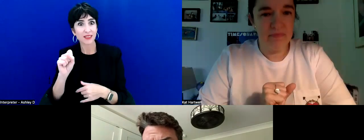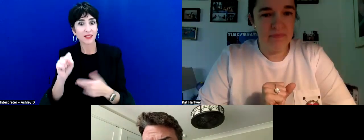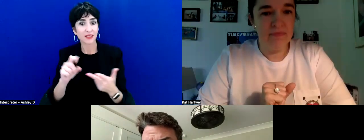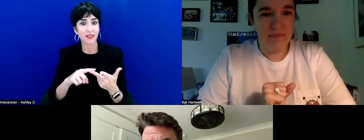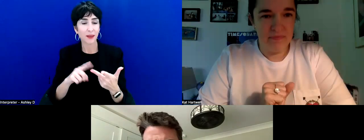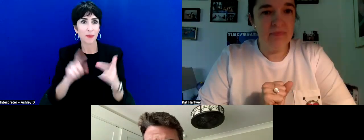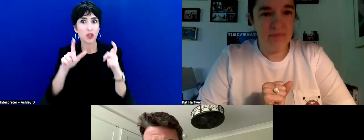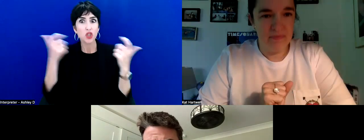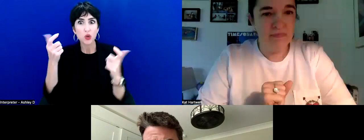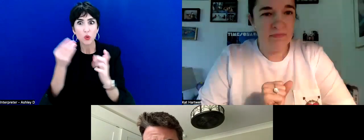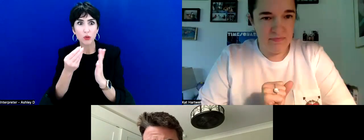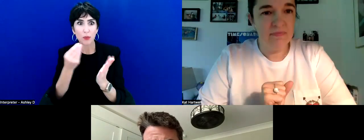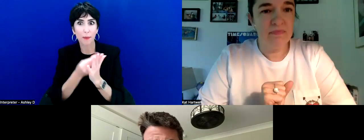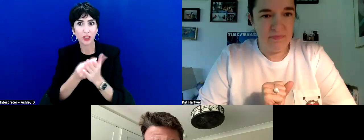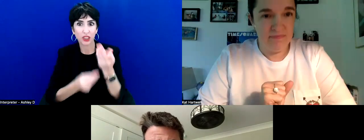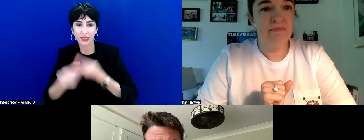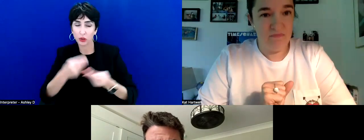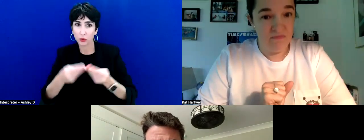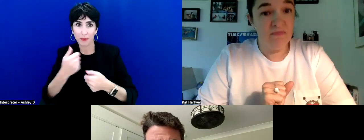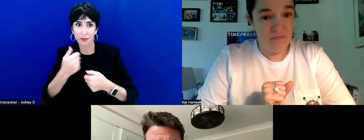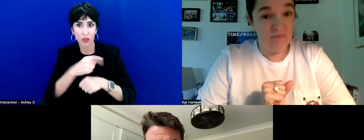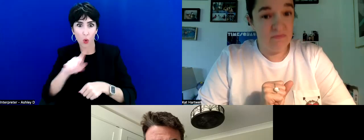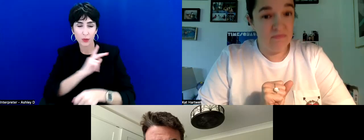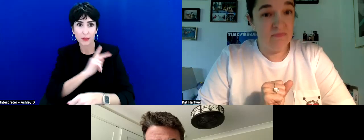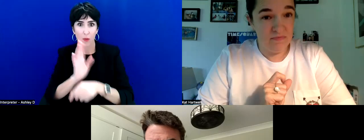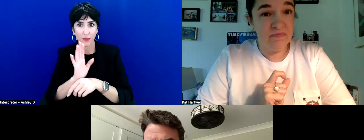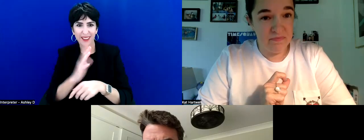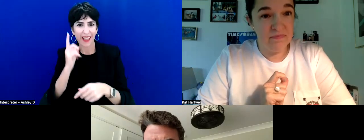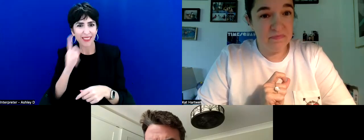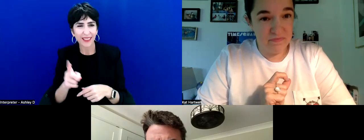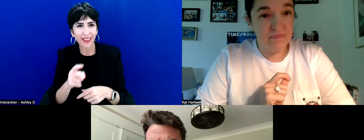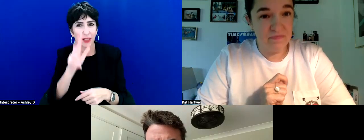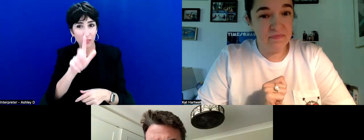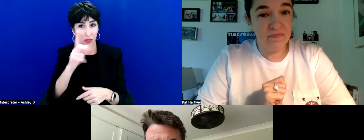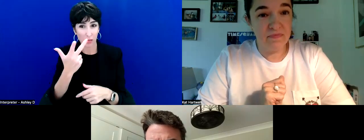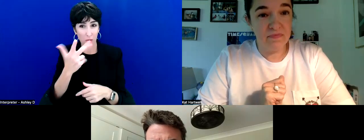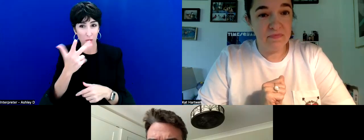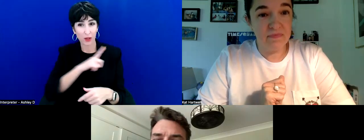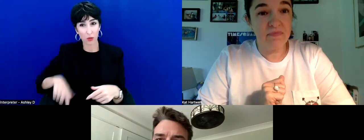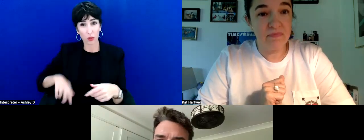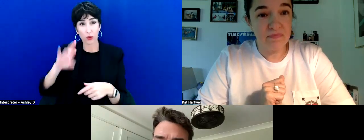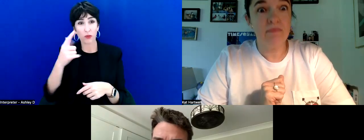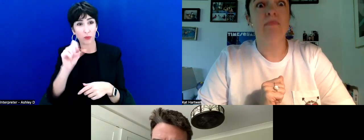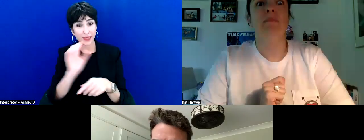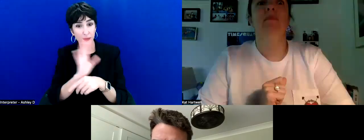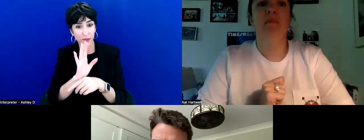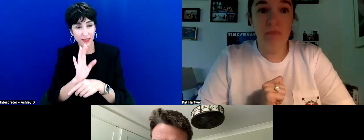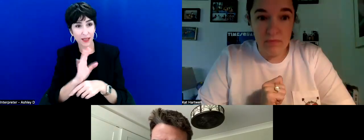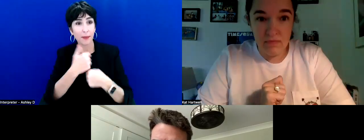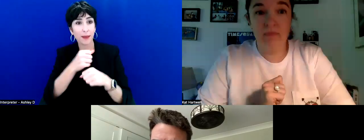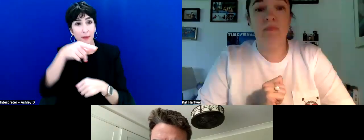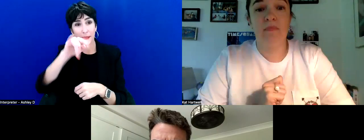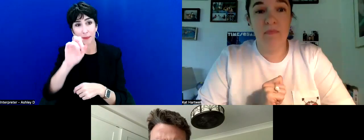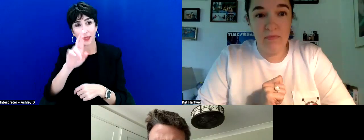Massive budgets, like massive. I mean, isn't it something like the three Lord of the Rings movies were all done by Peter Jackson